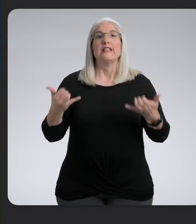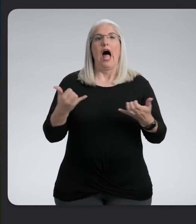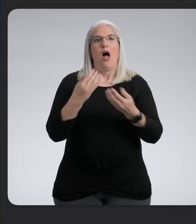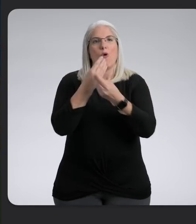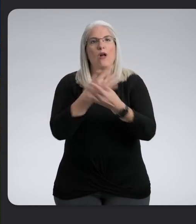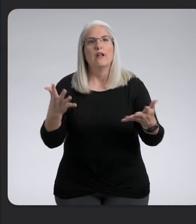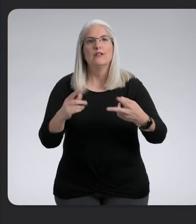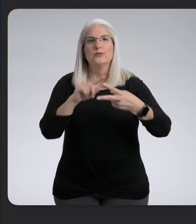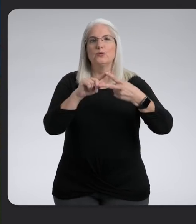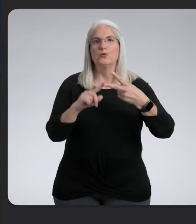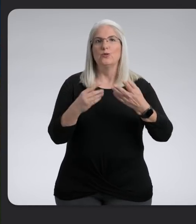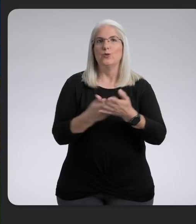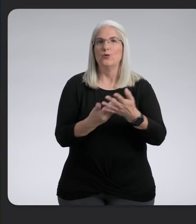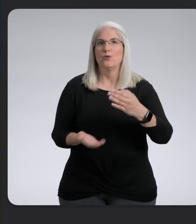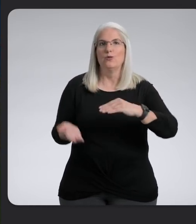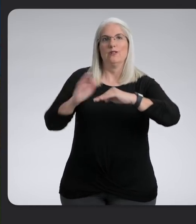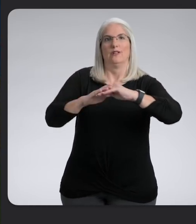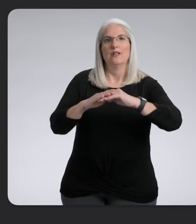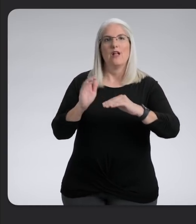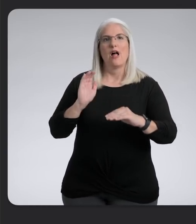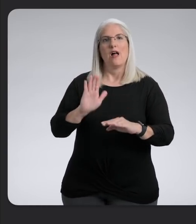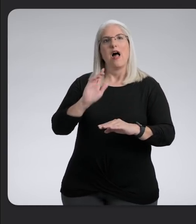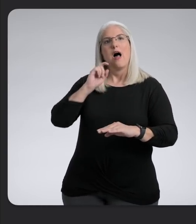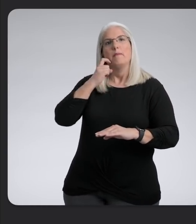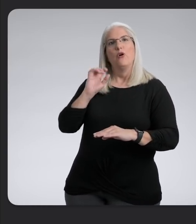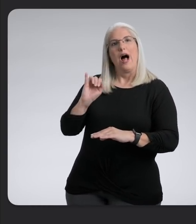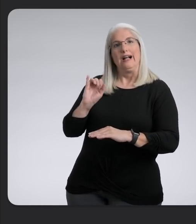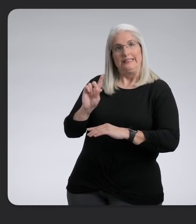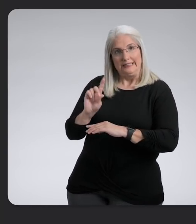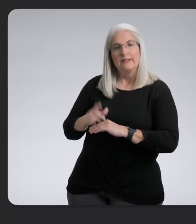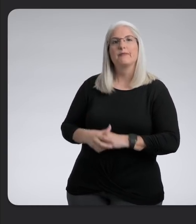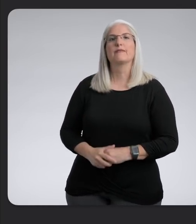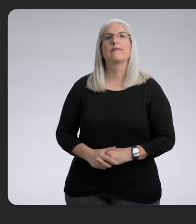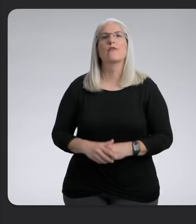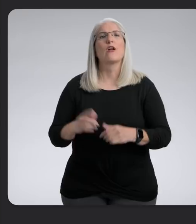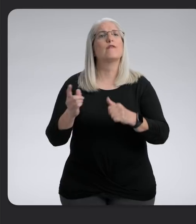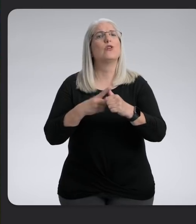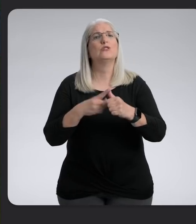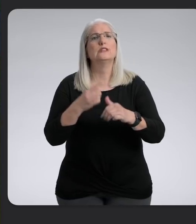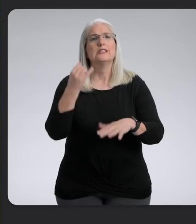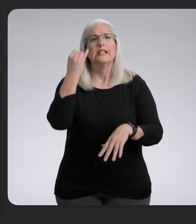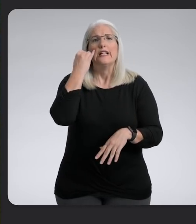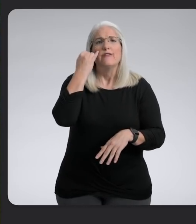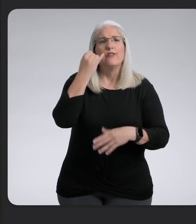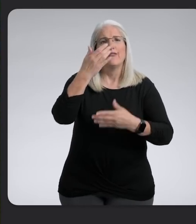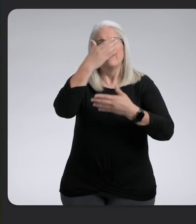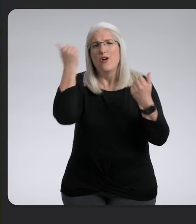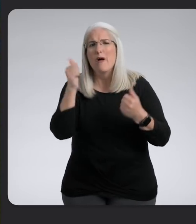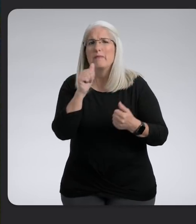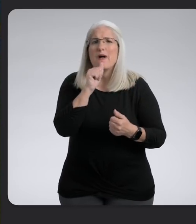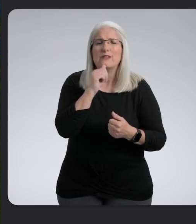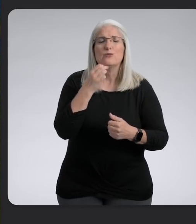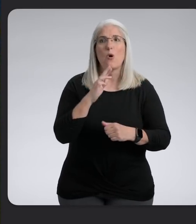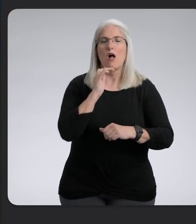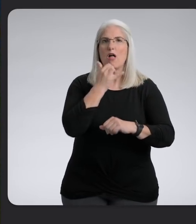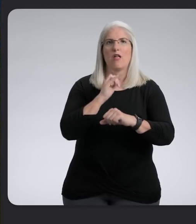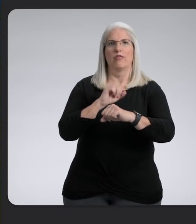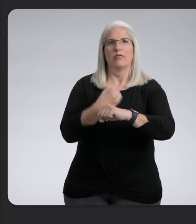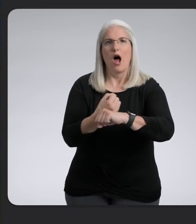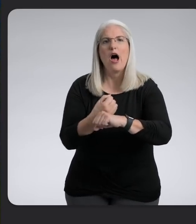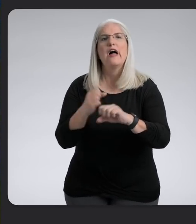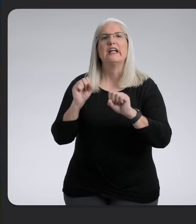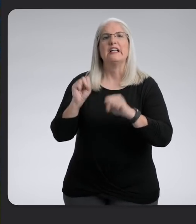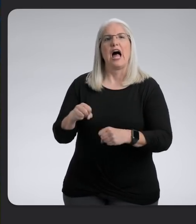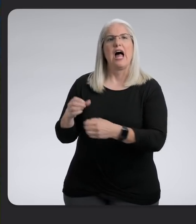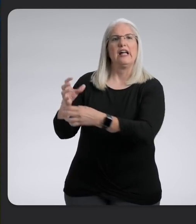with 2 improvements we're making to your Apple ID. First, we're adding a new way to get back into your account if you ever forget your password or get locked